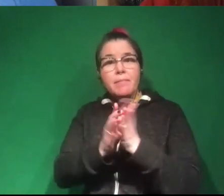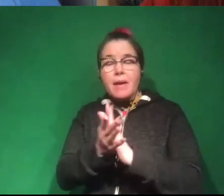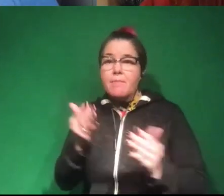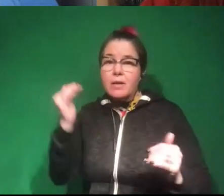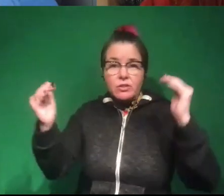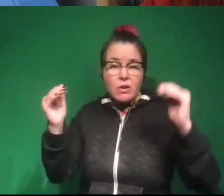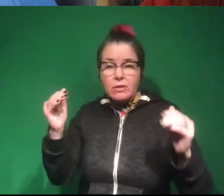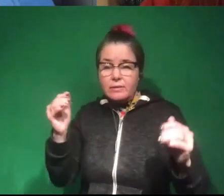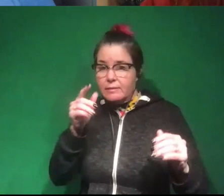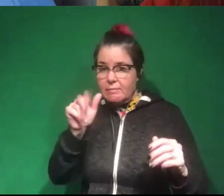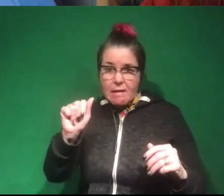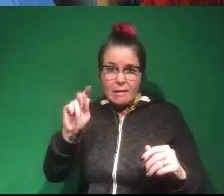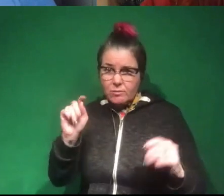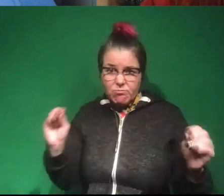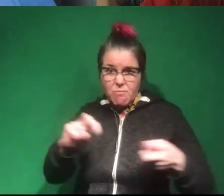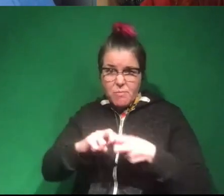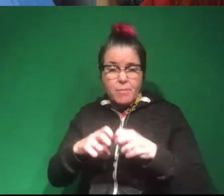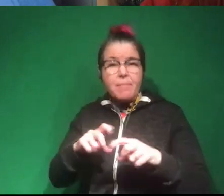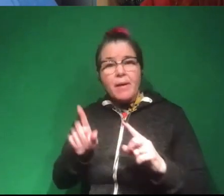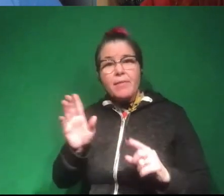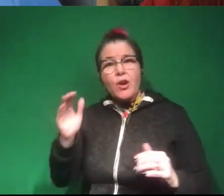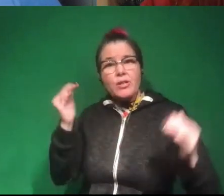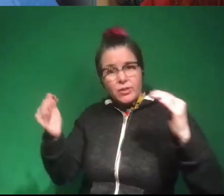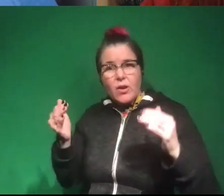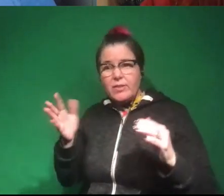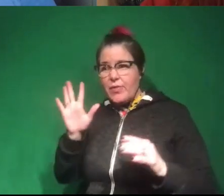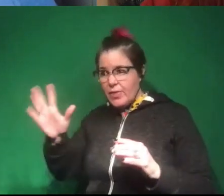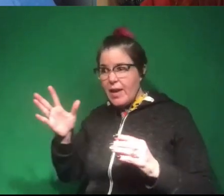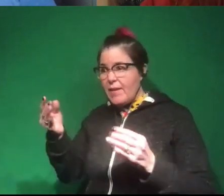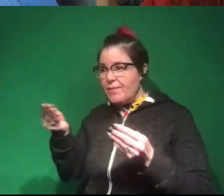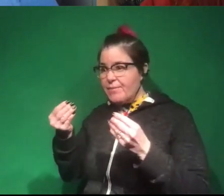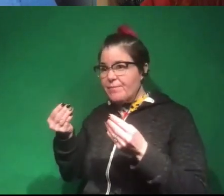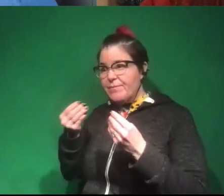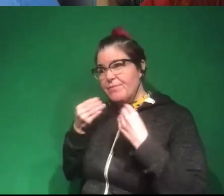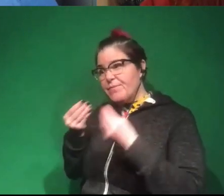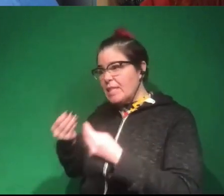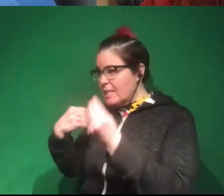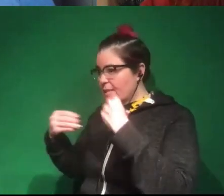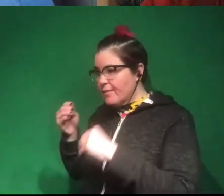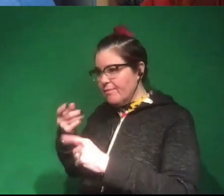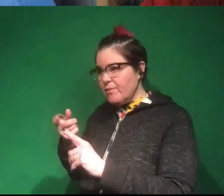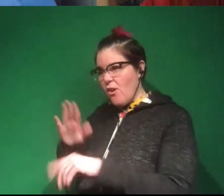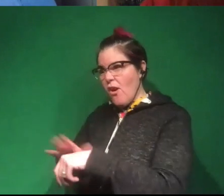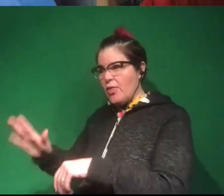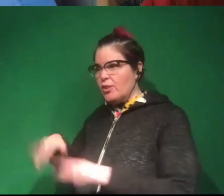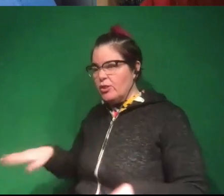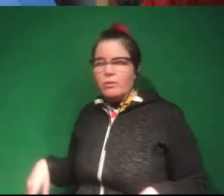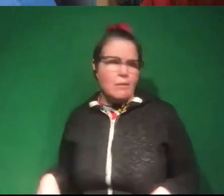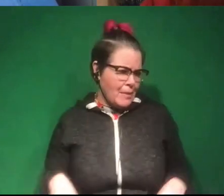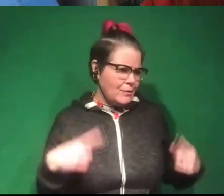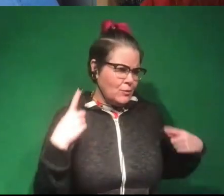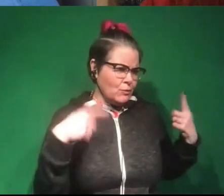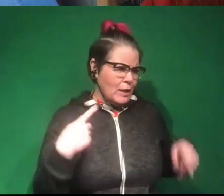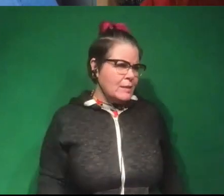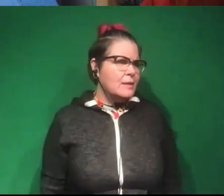no problem. But that's the adult's main source of food, kind of indirectly through their children. That's wild. Okay.